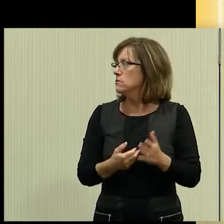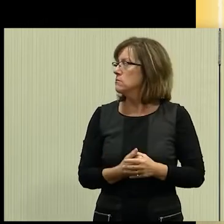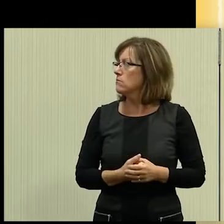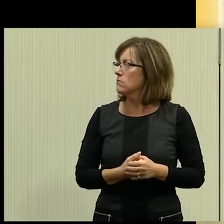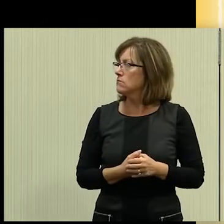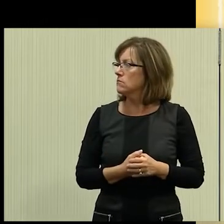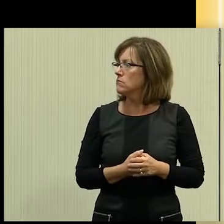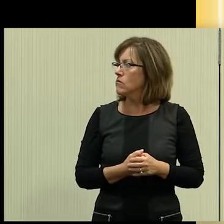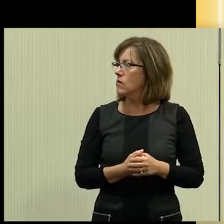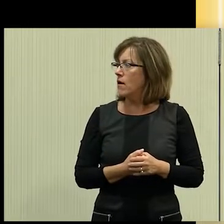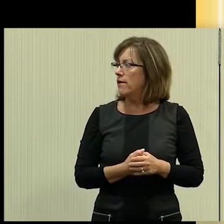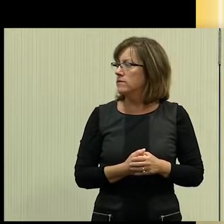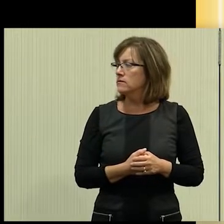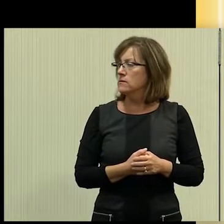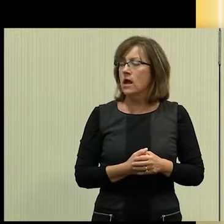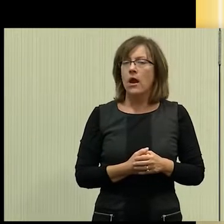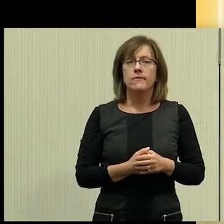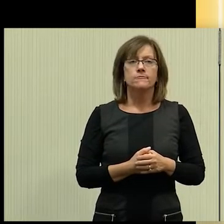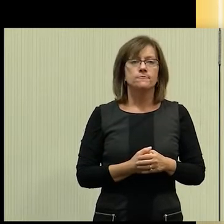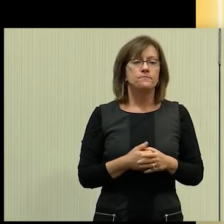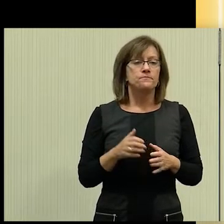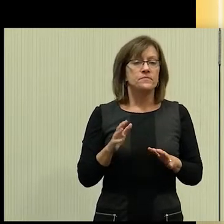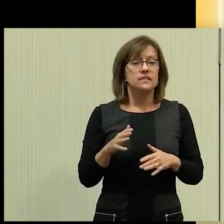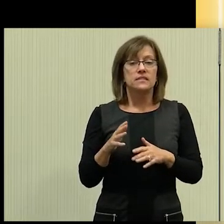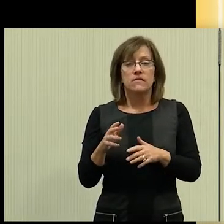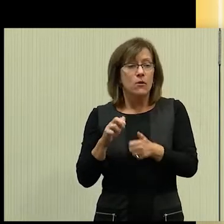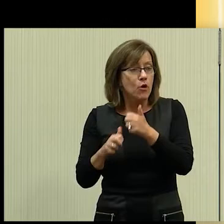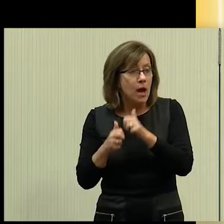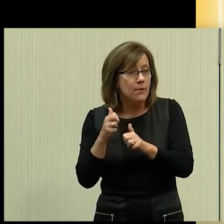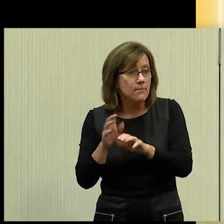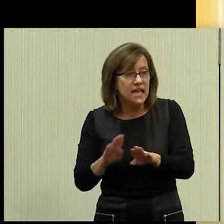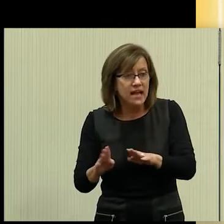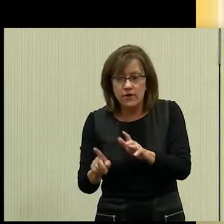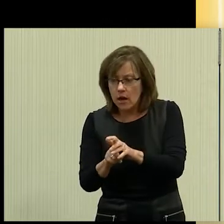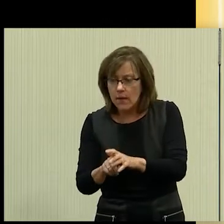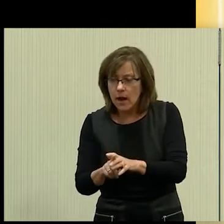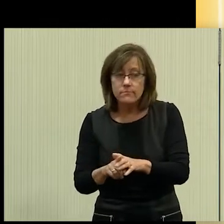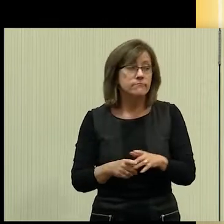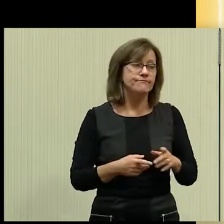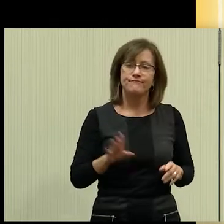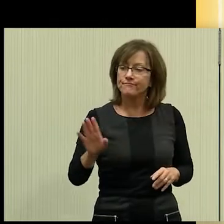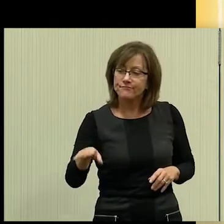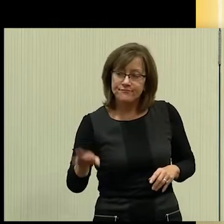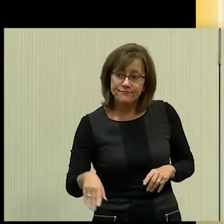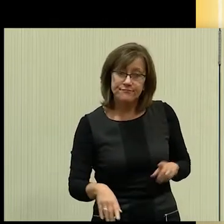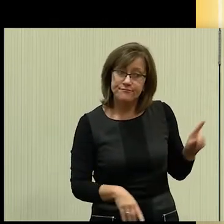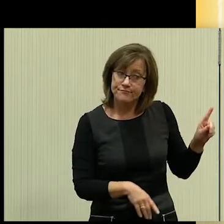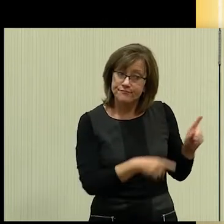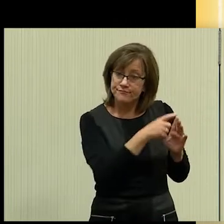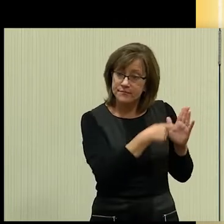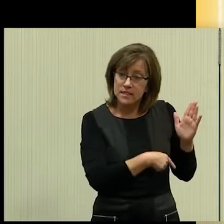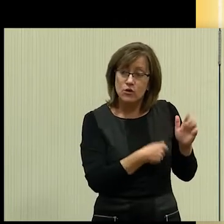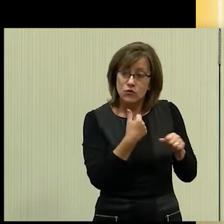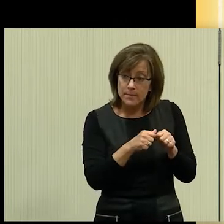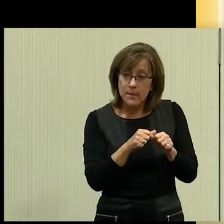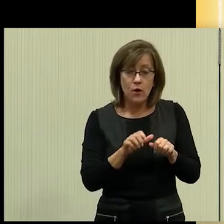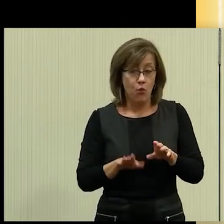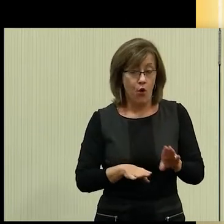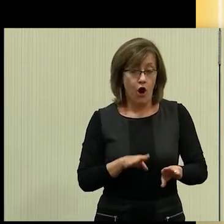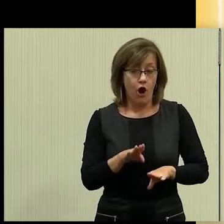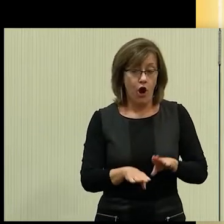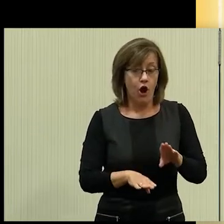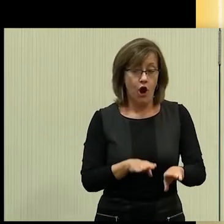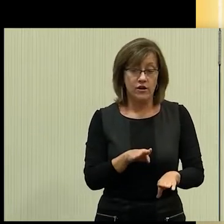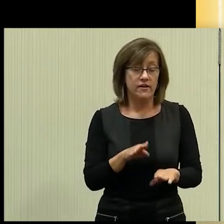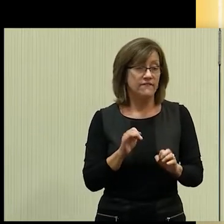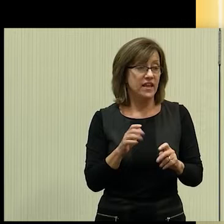And then when problem behavior occurs, reminding children what the rule is. Remember, we're using walking feet, right? Or before you go out in the hall,